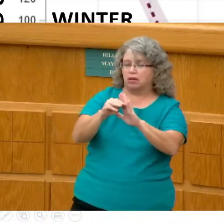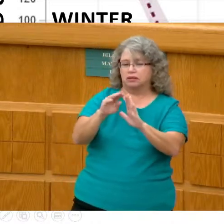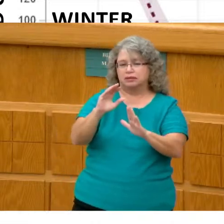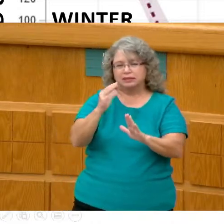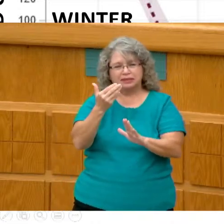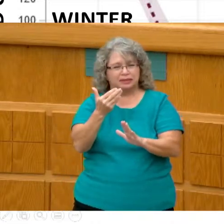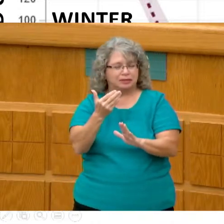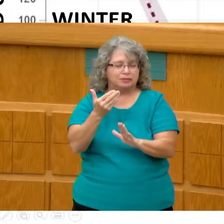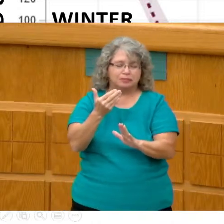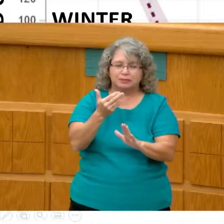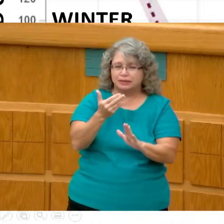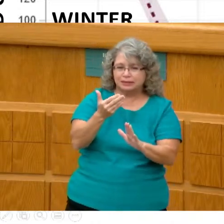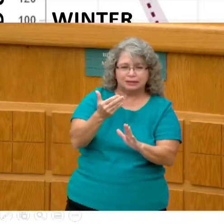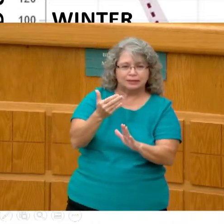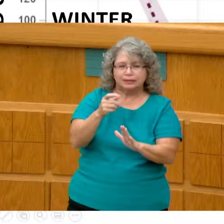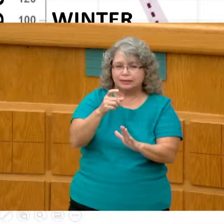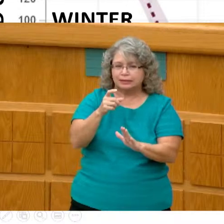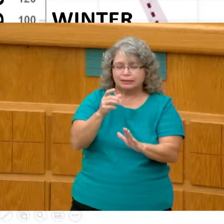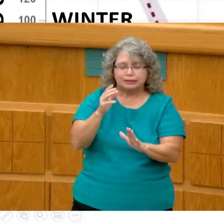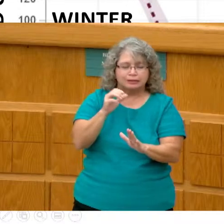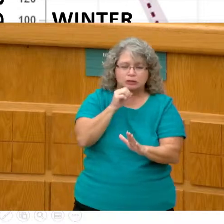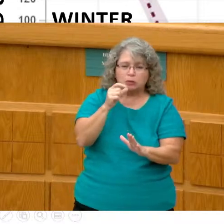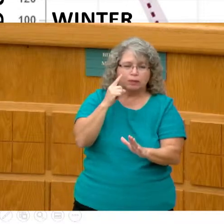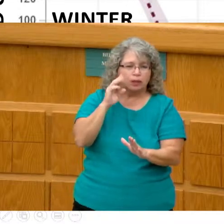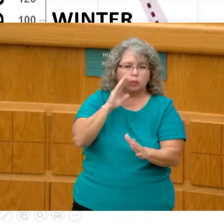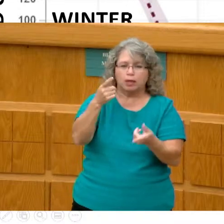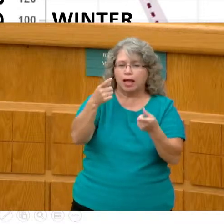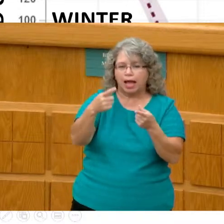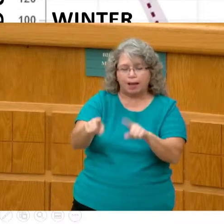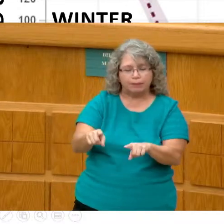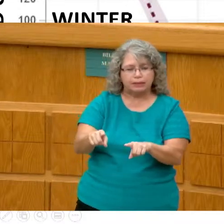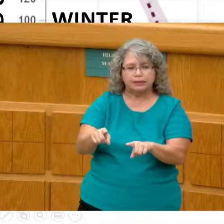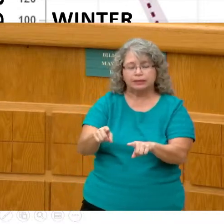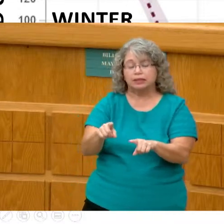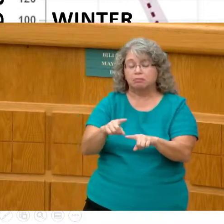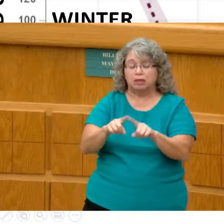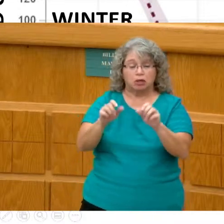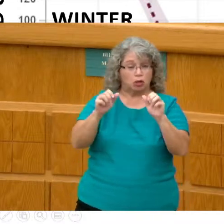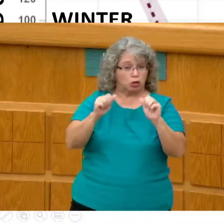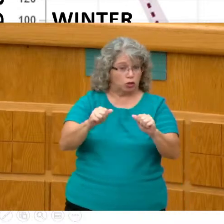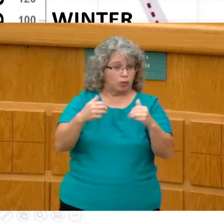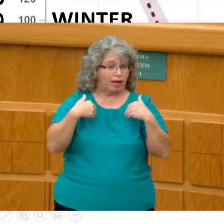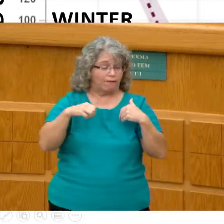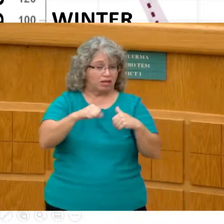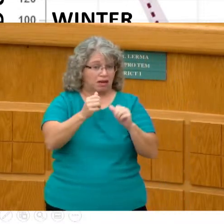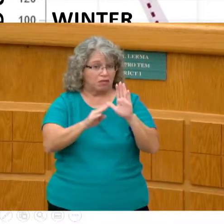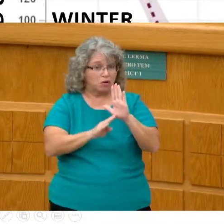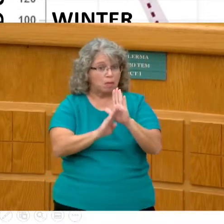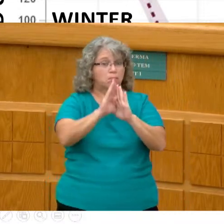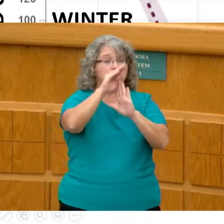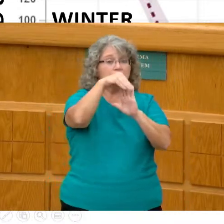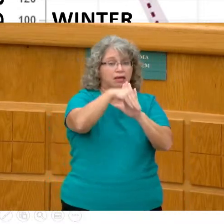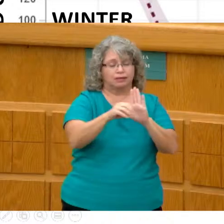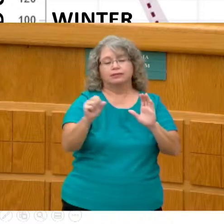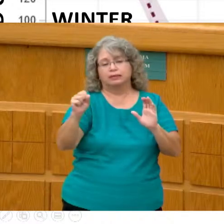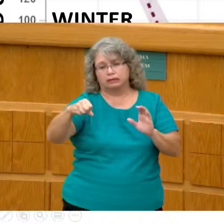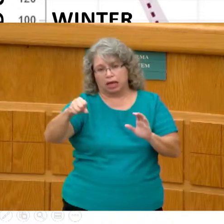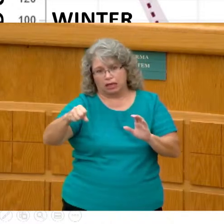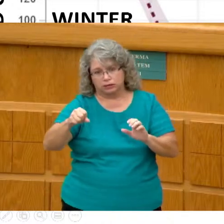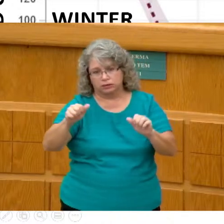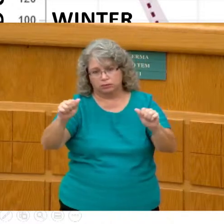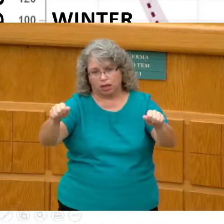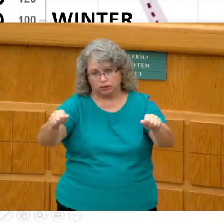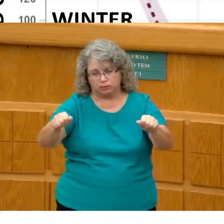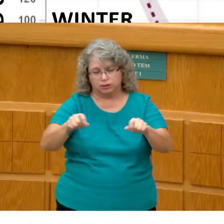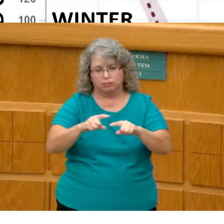a worst-case scenario. Could we go through another peak? Yes, we could. But right now, the projection is that we will have